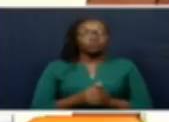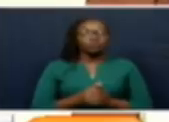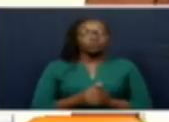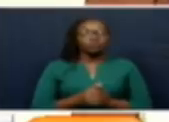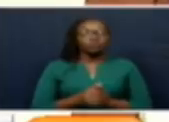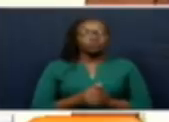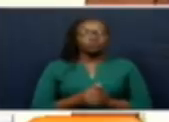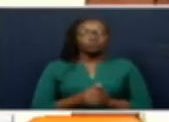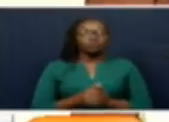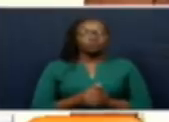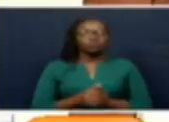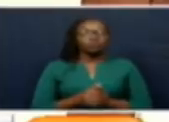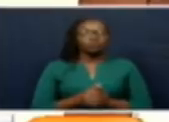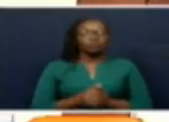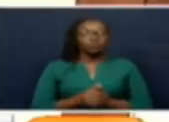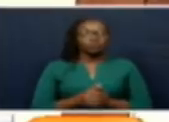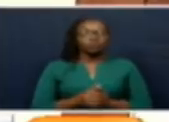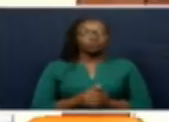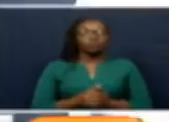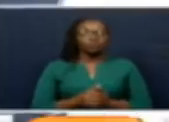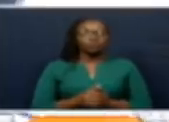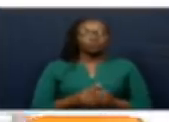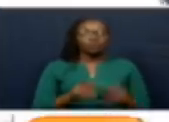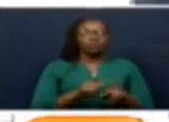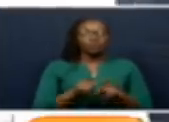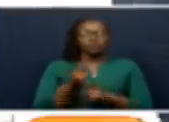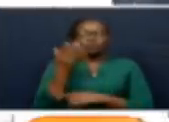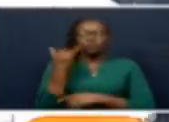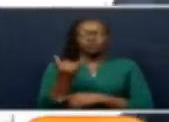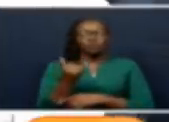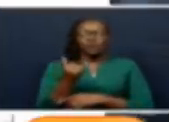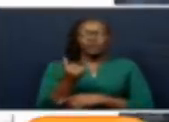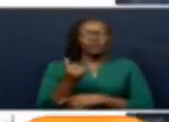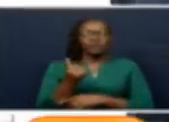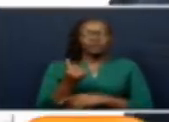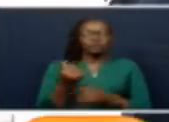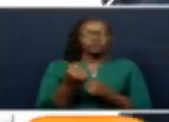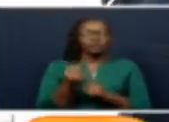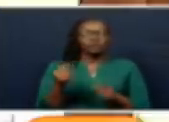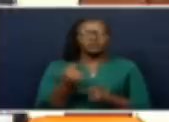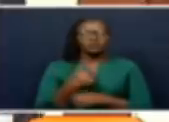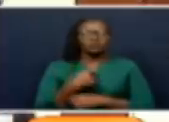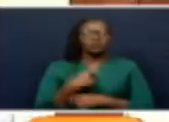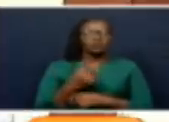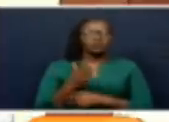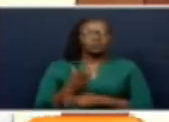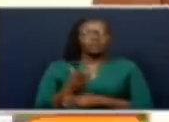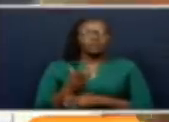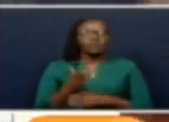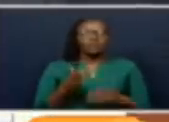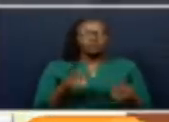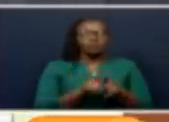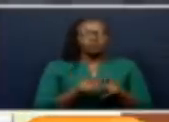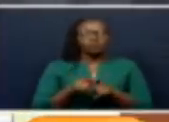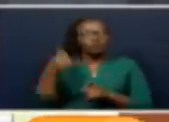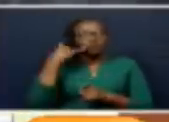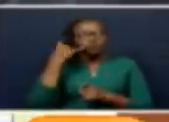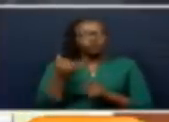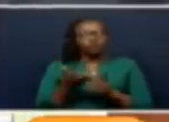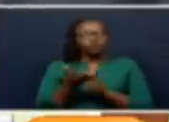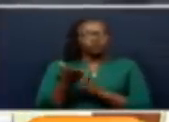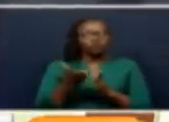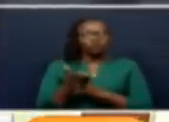not a department of Ministry of Labour. So why wouldn't the president pick up the phone and call Atwoli? Yeah, if things are going the way they are going, he should get